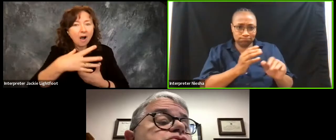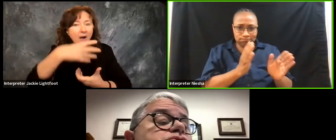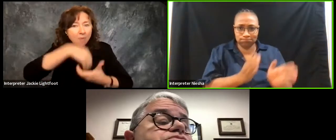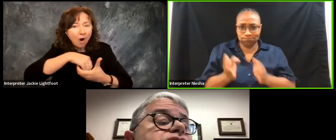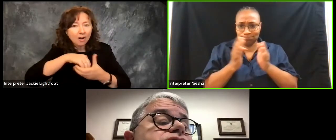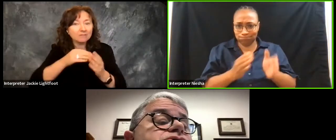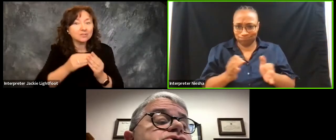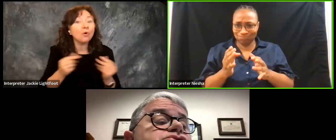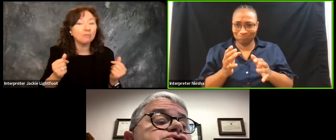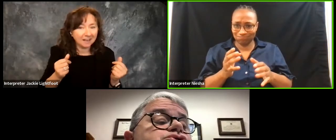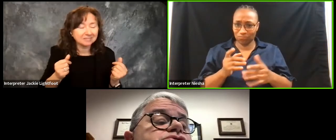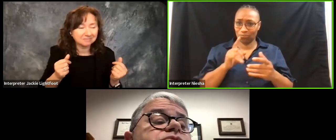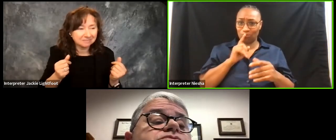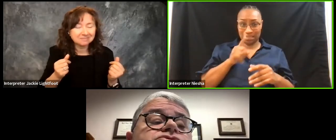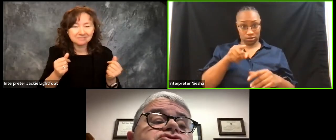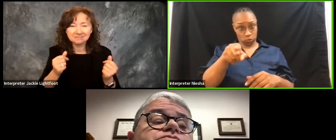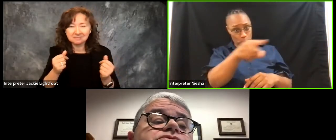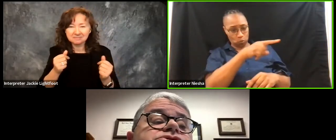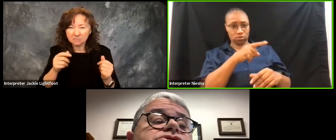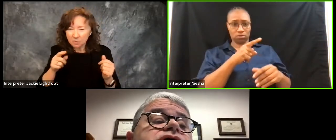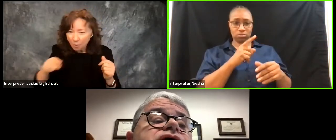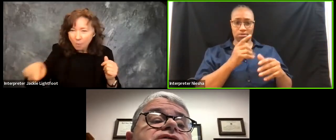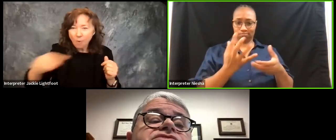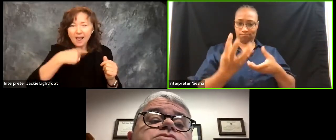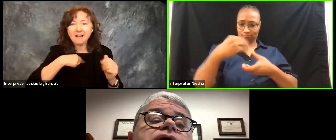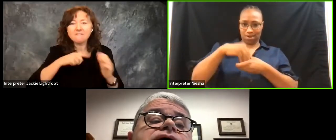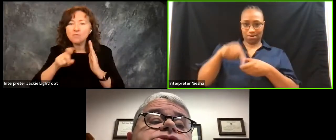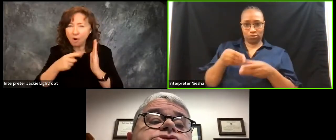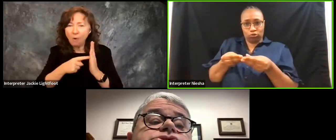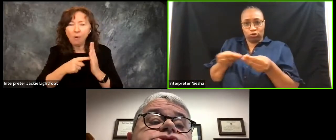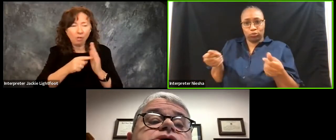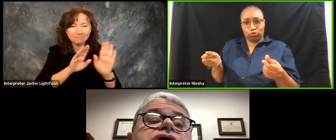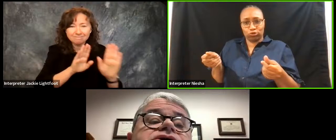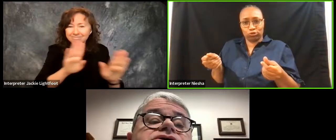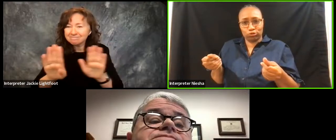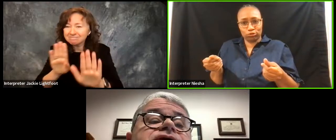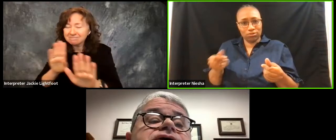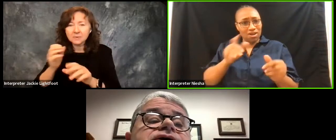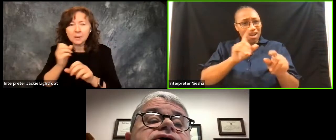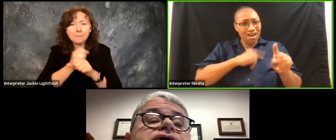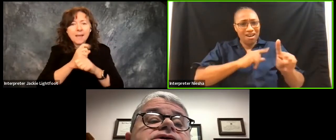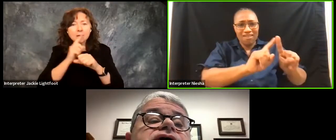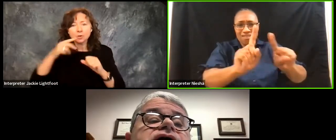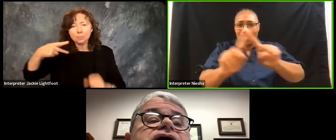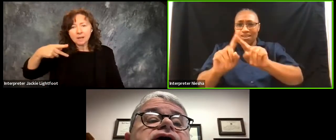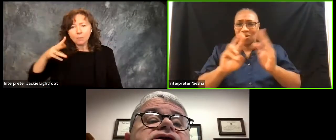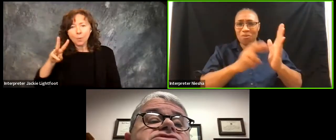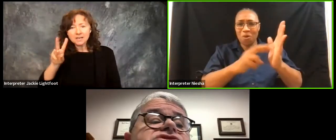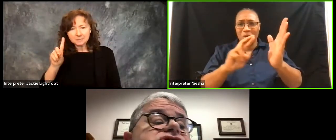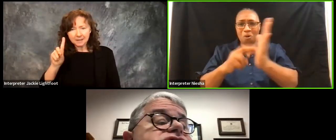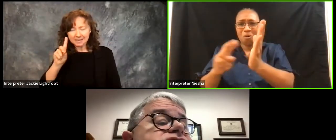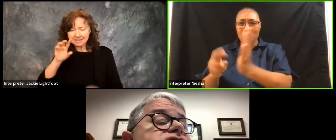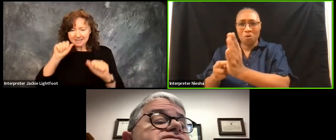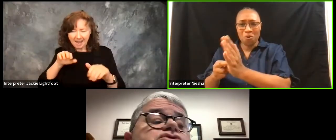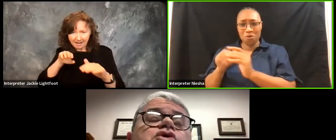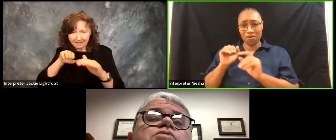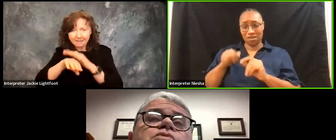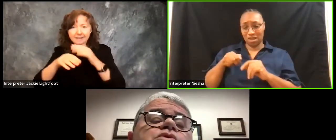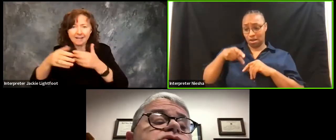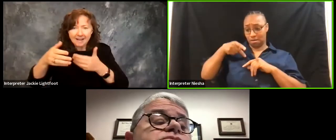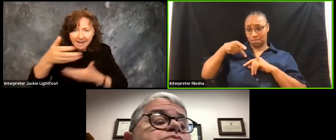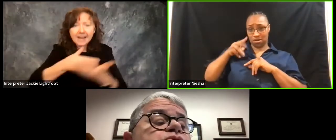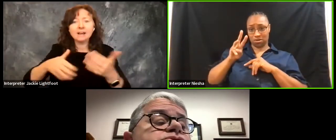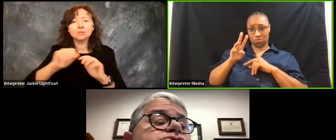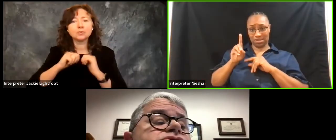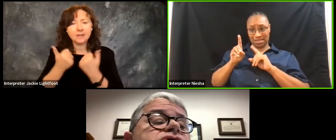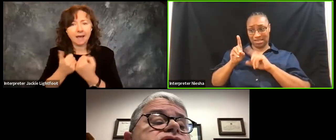have a role to play to ensure that people with disabilities have equal access to society. And I can think of no